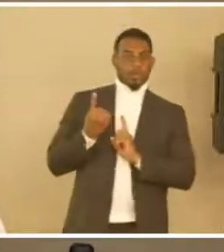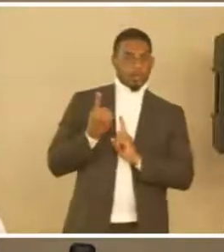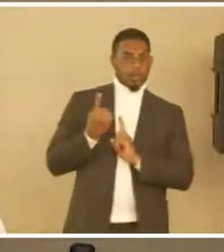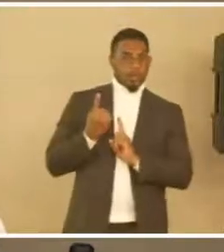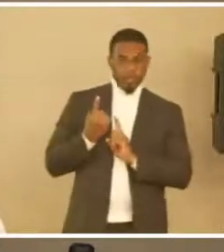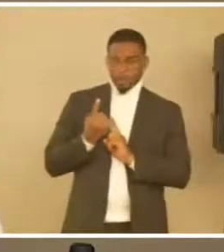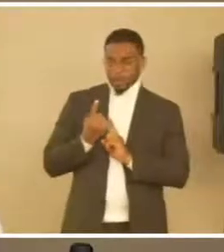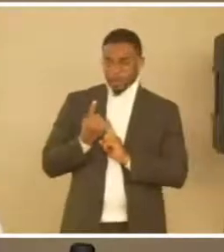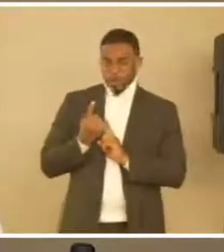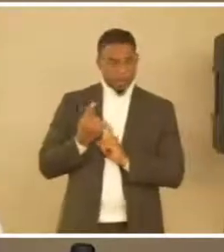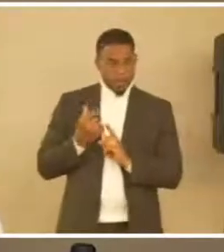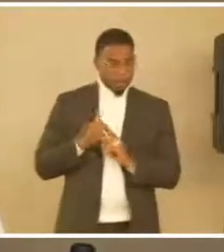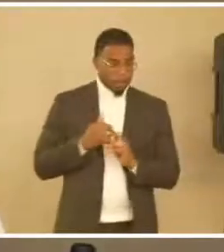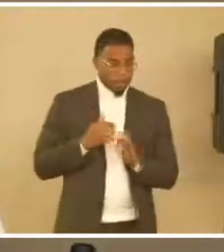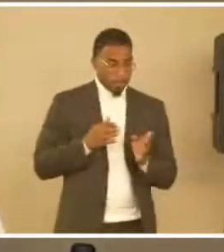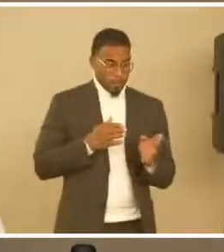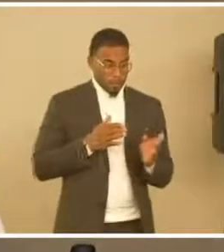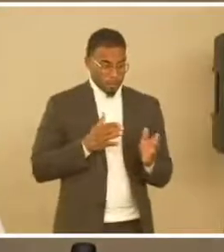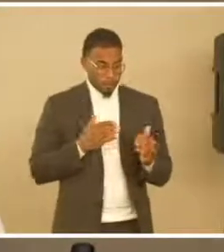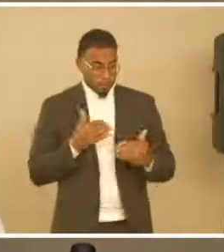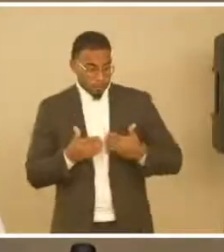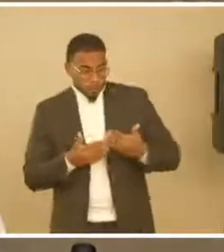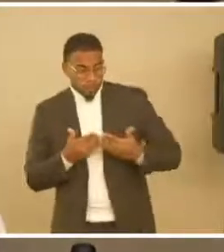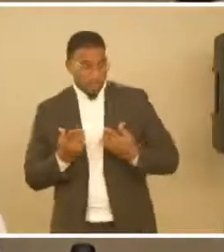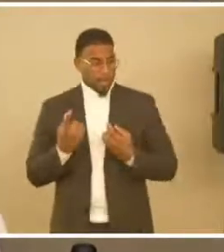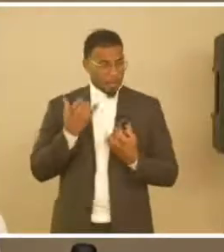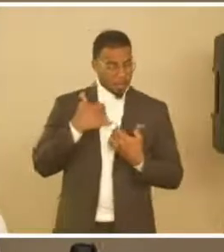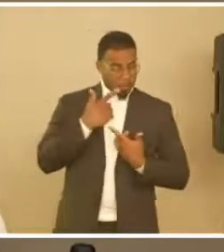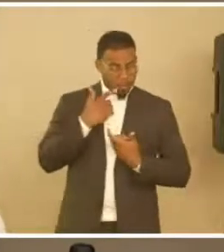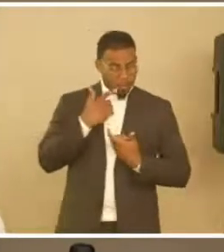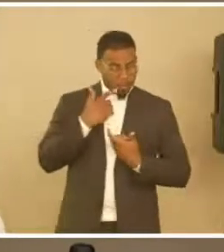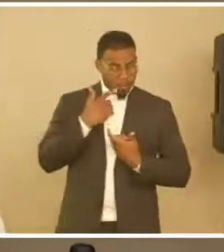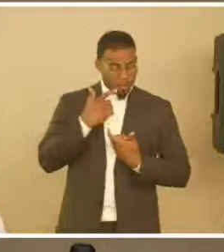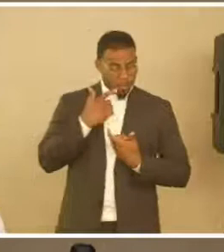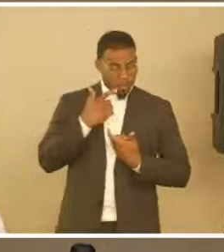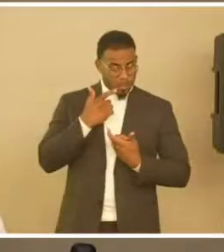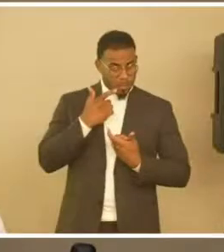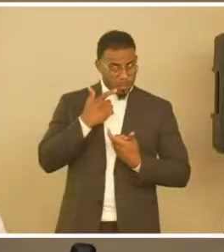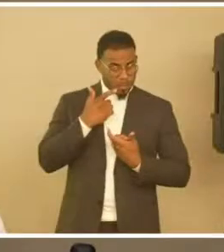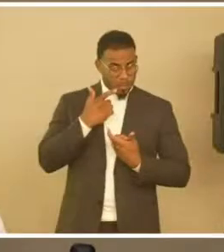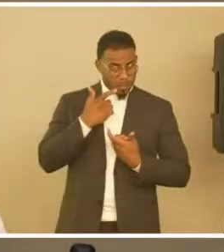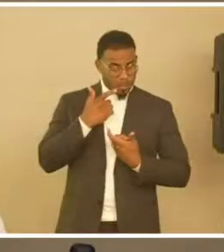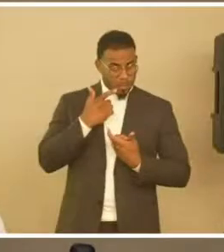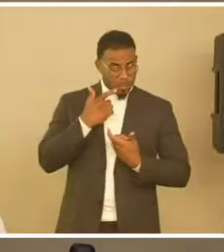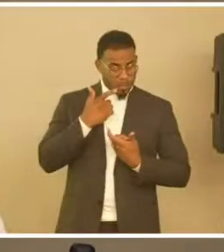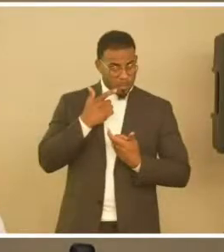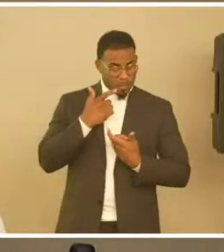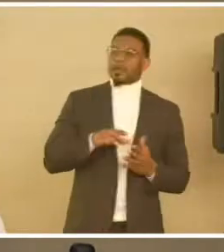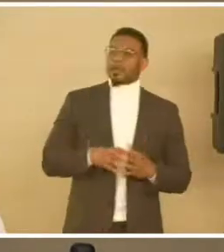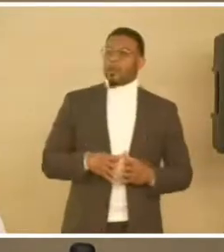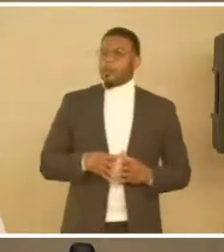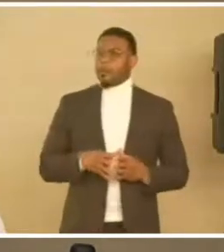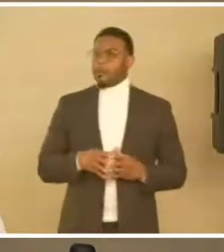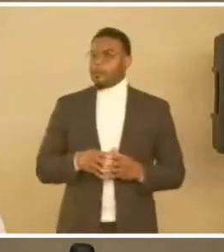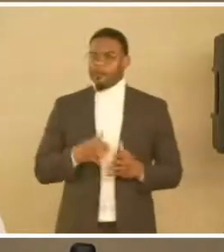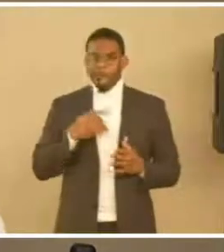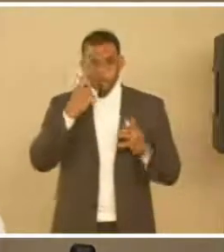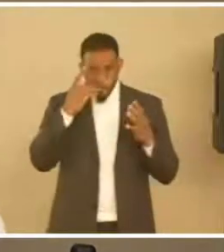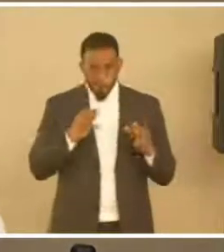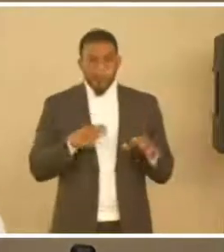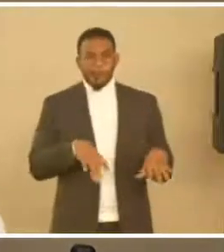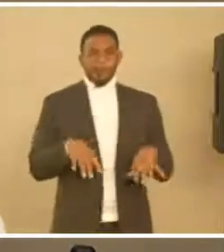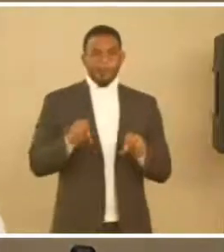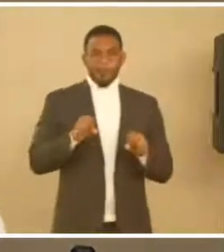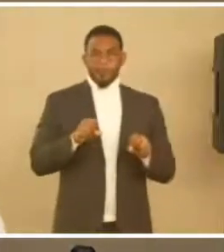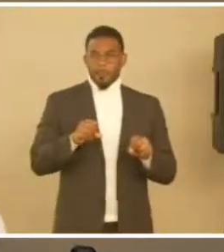me in order to ask me if I was interested. And the thing is that I decided to